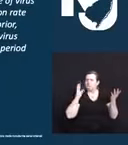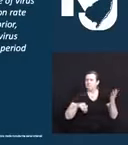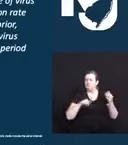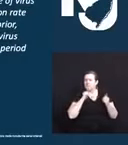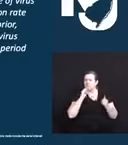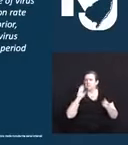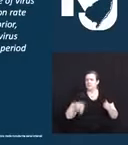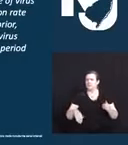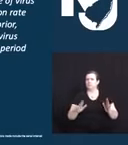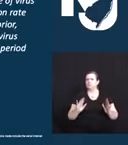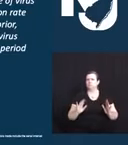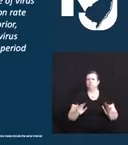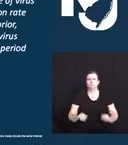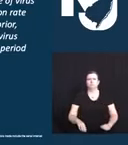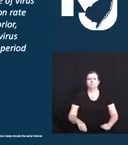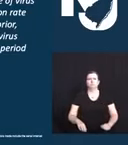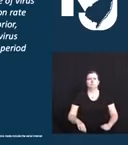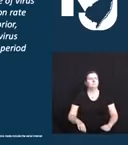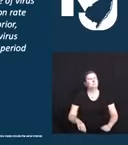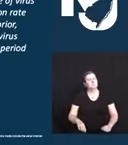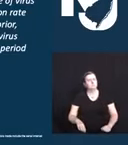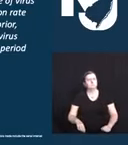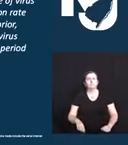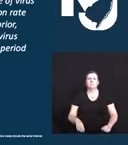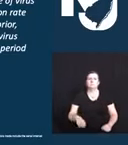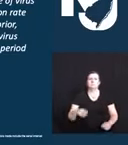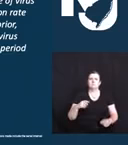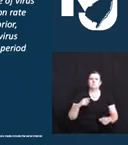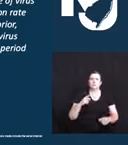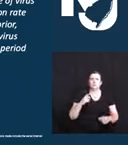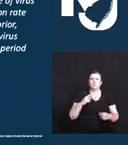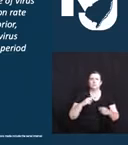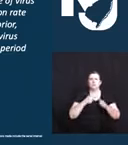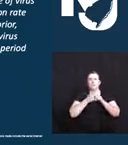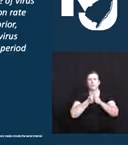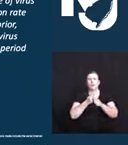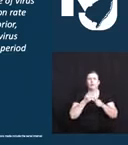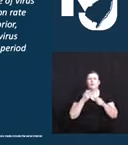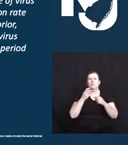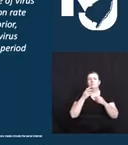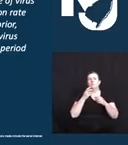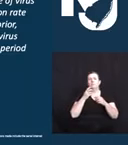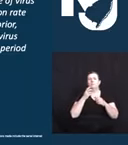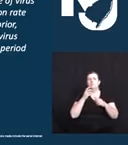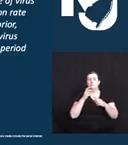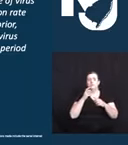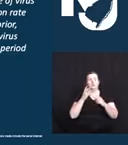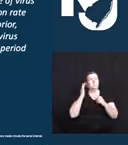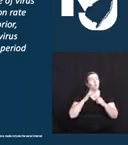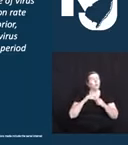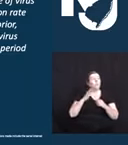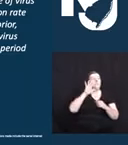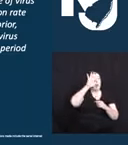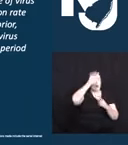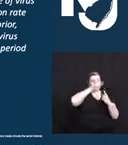1-to-1 just after Easter. And I think Easter, Judy would remind us, right around there, maybe Easter Monday or